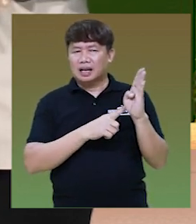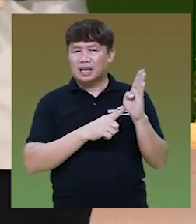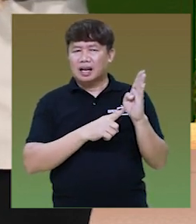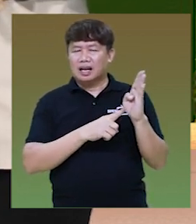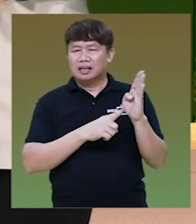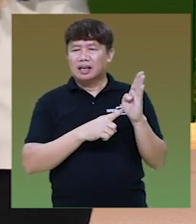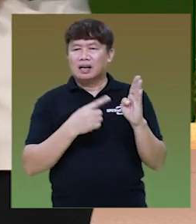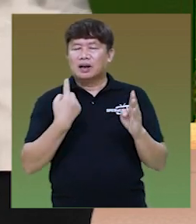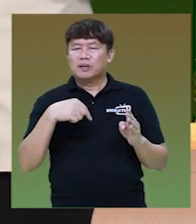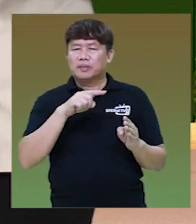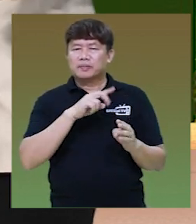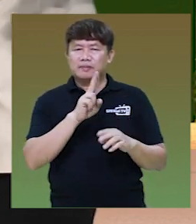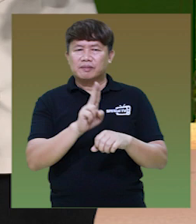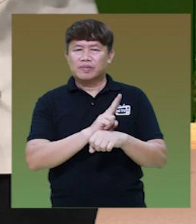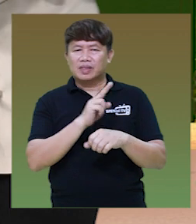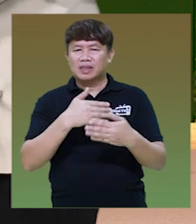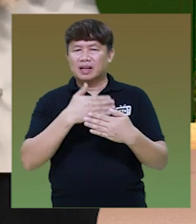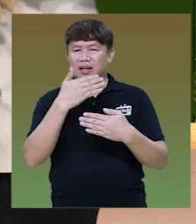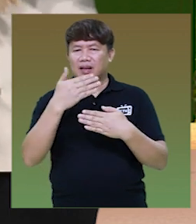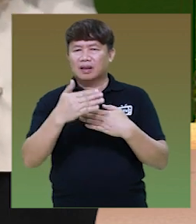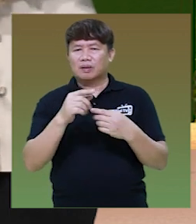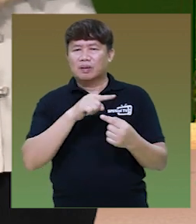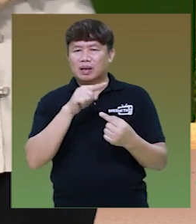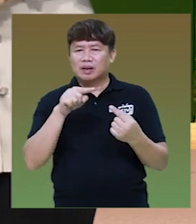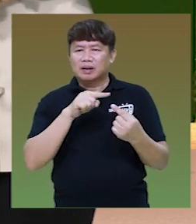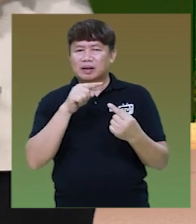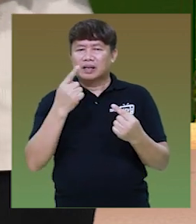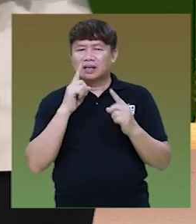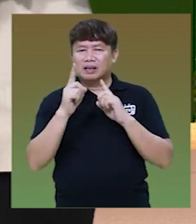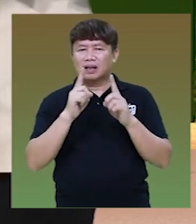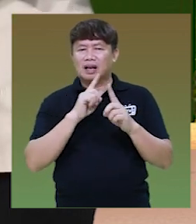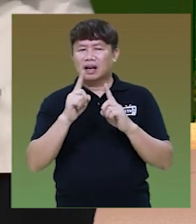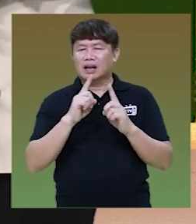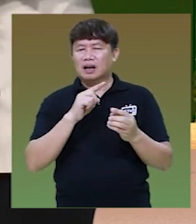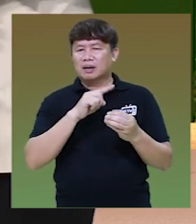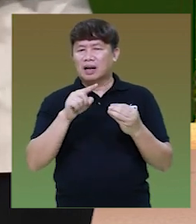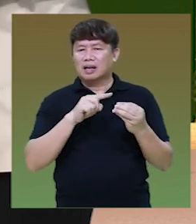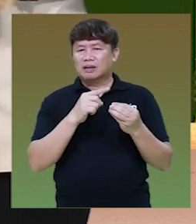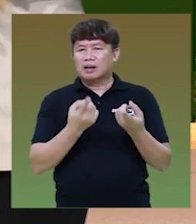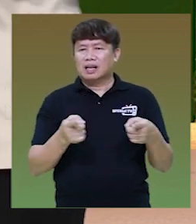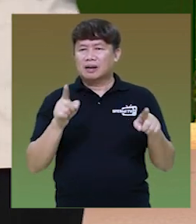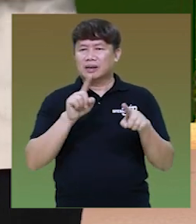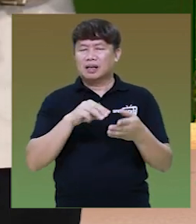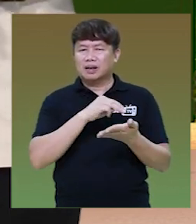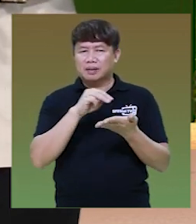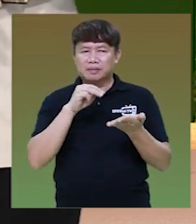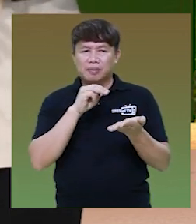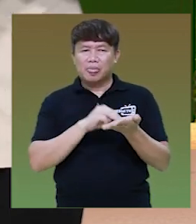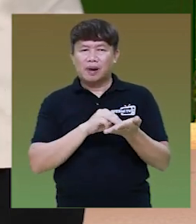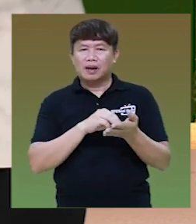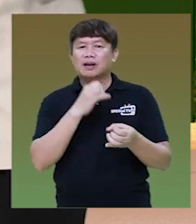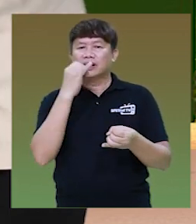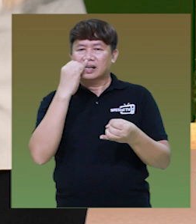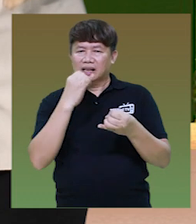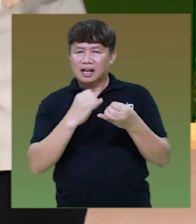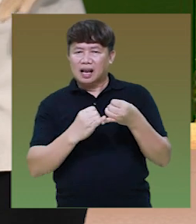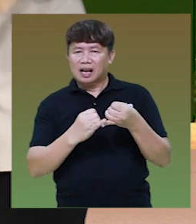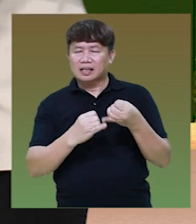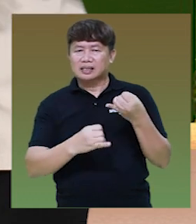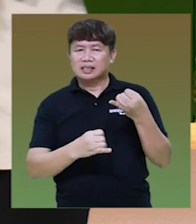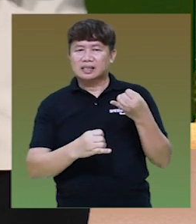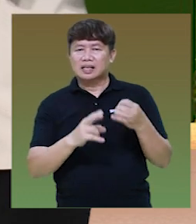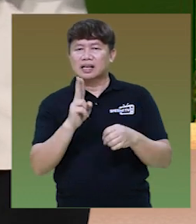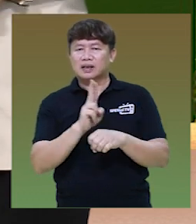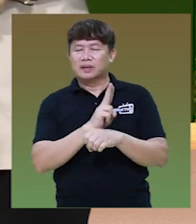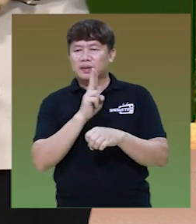we talk about what happened in the middle. We use last when we talk about what happened